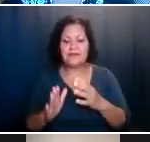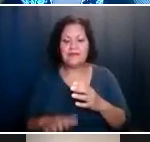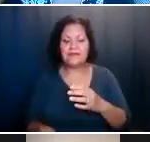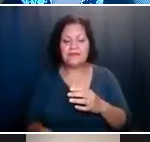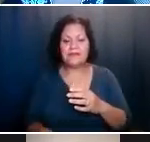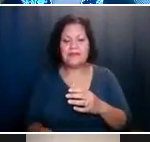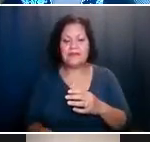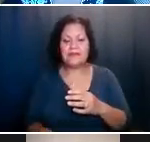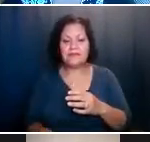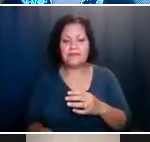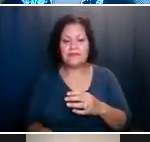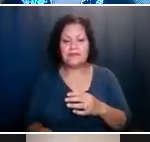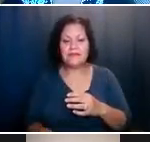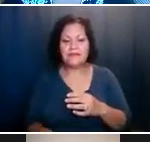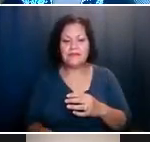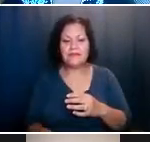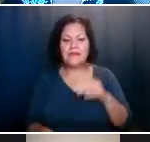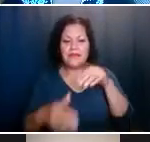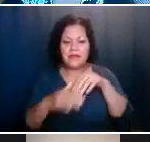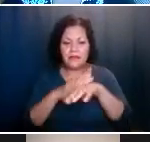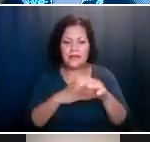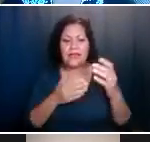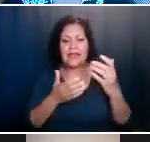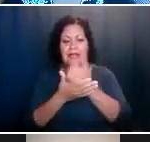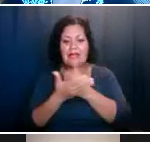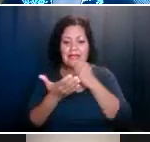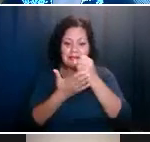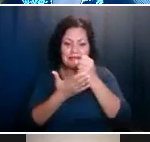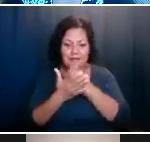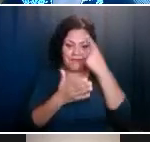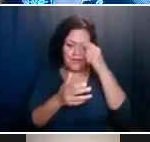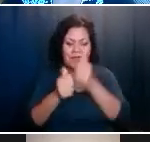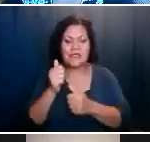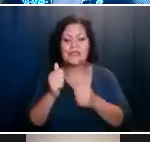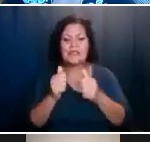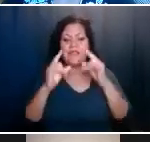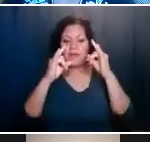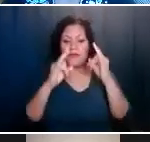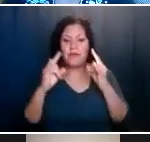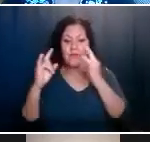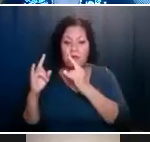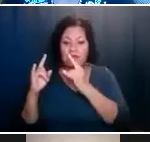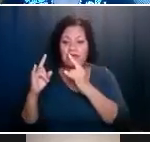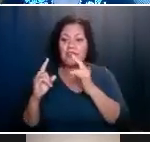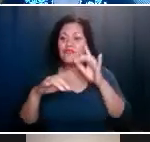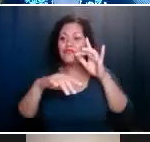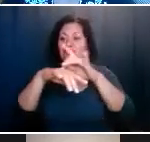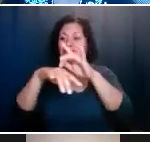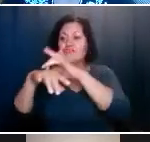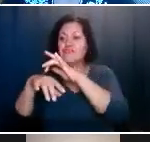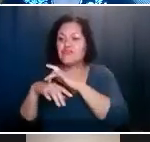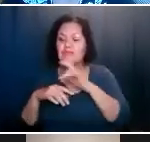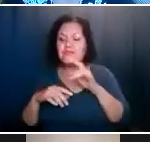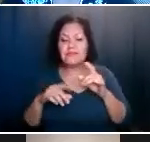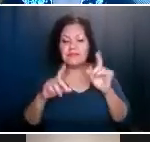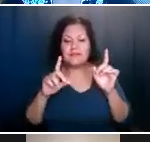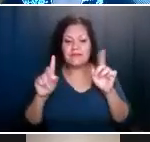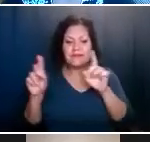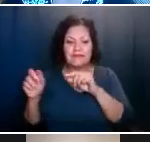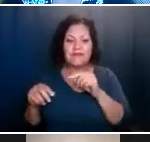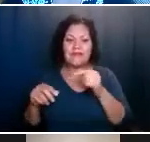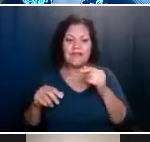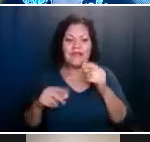in and you're going to collect stamps for each of the booths that you've visited. And so when you click on one of